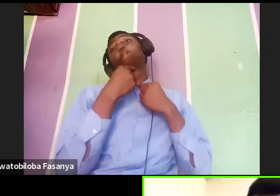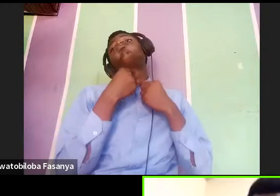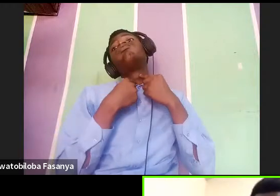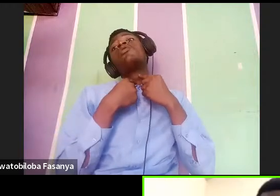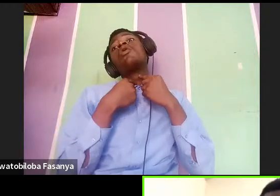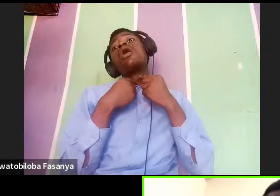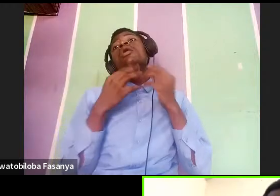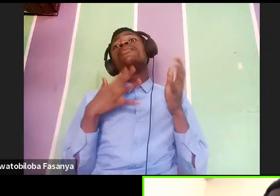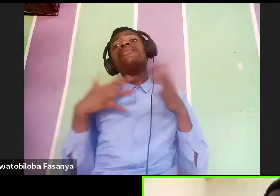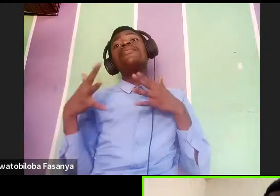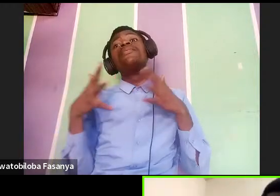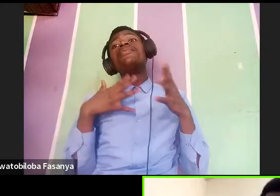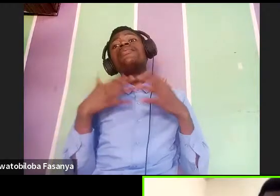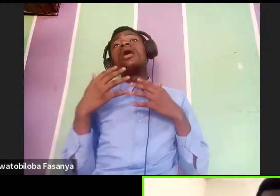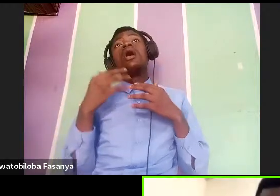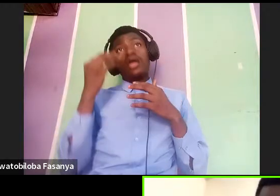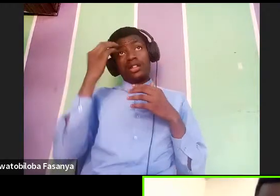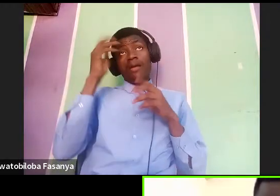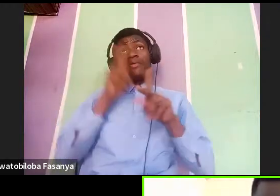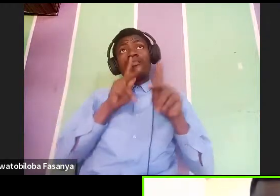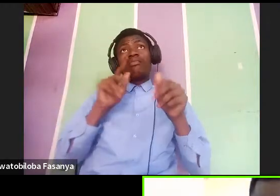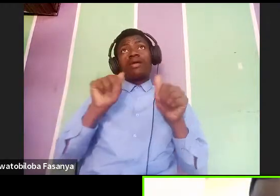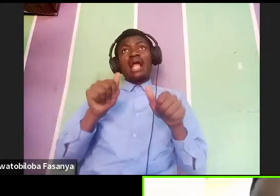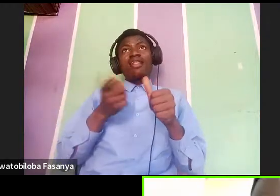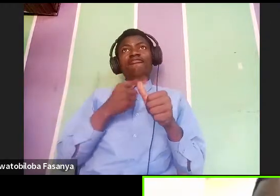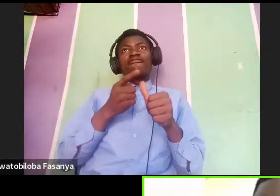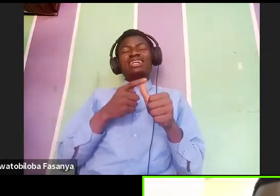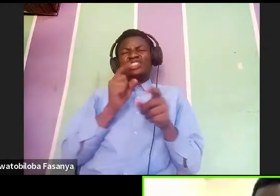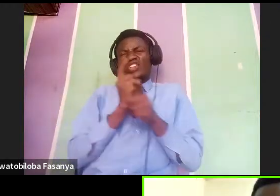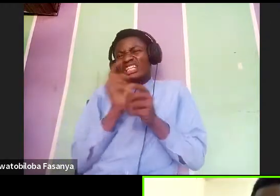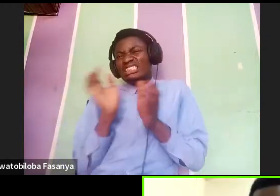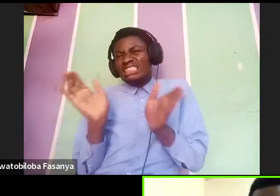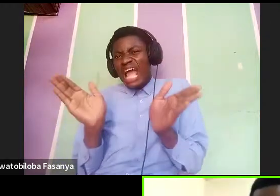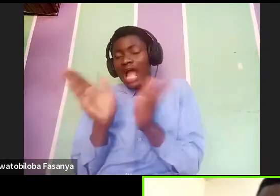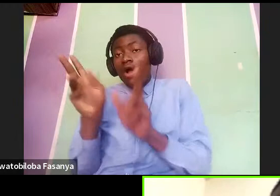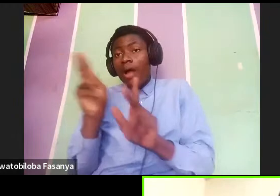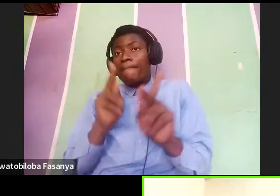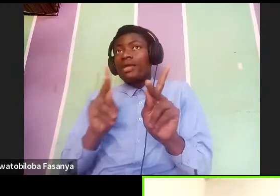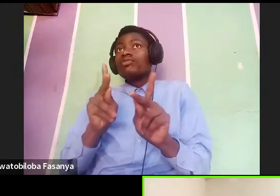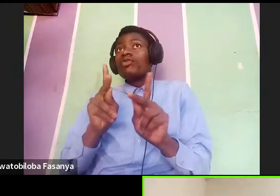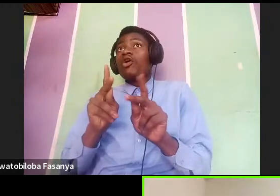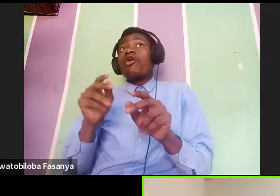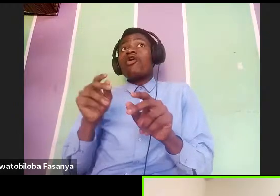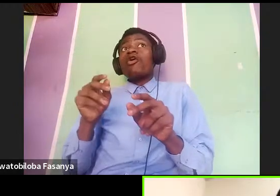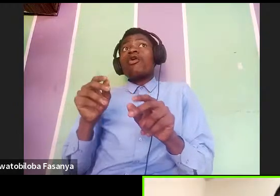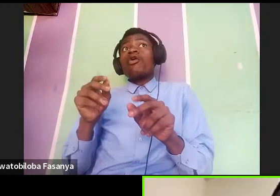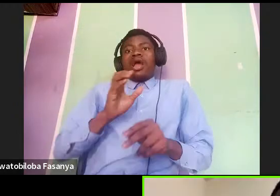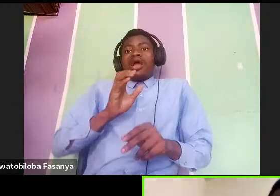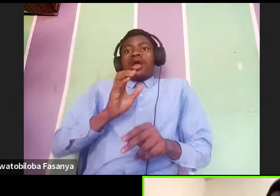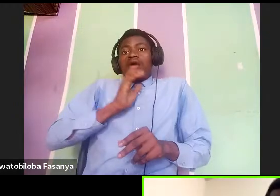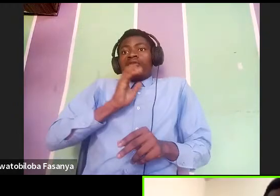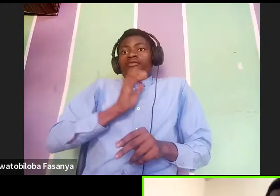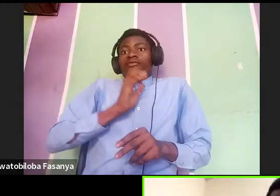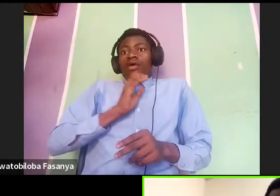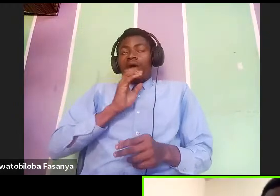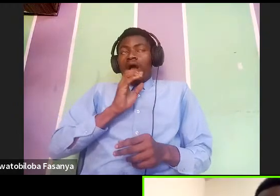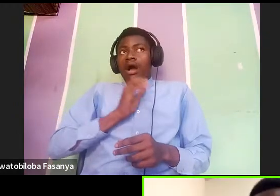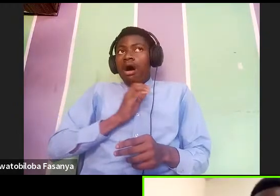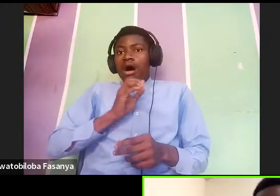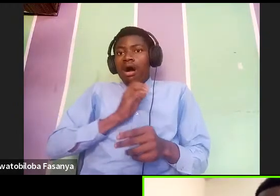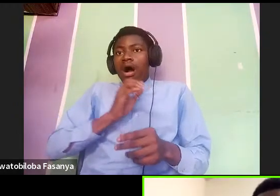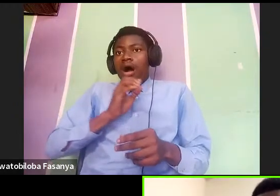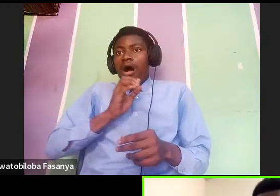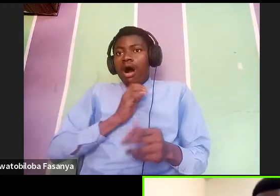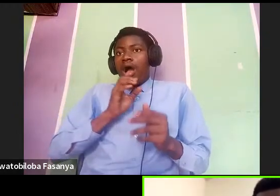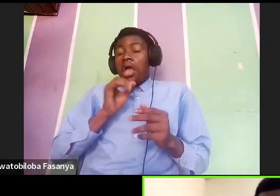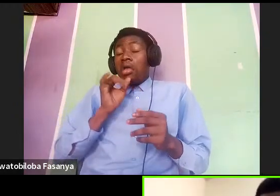cough. So that's, for the foreign body management generally, for children, for adults, the first thing to do